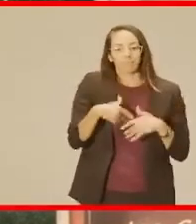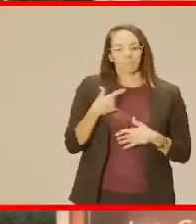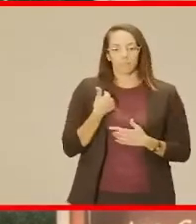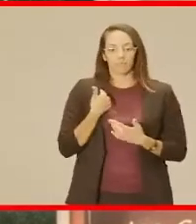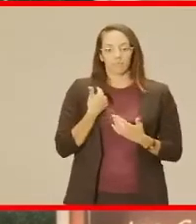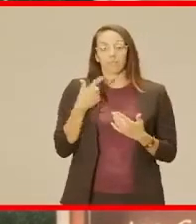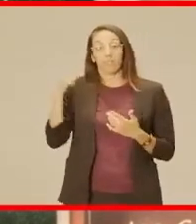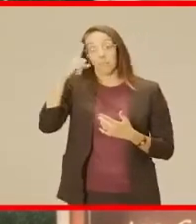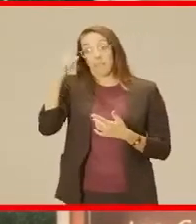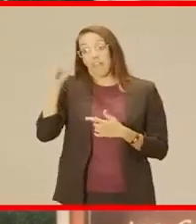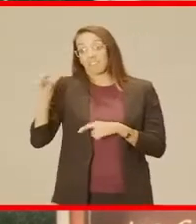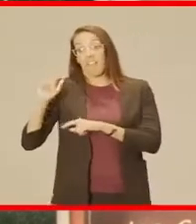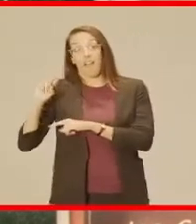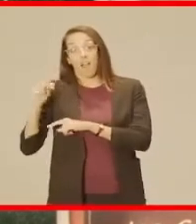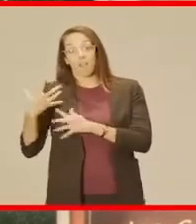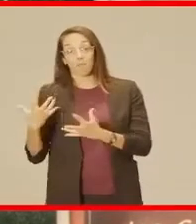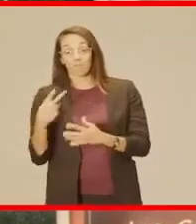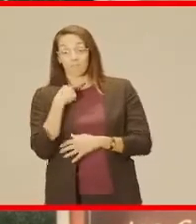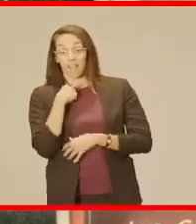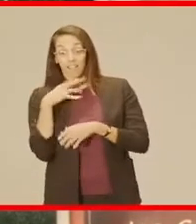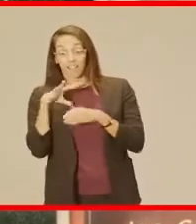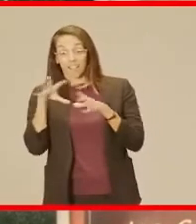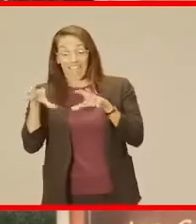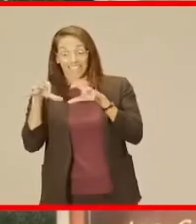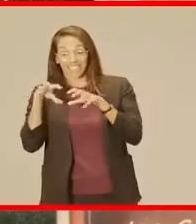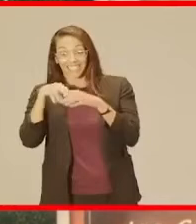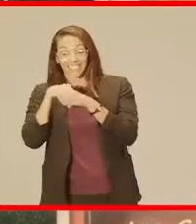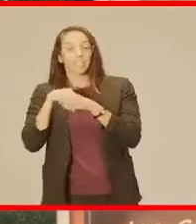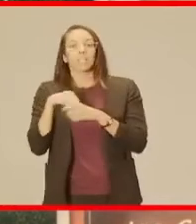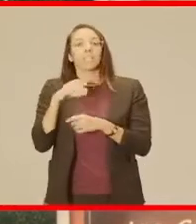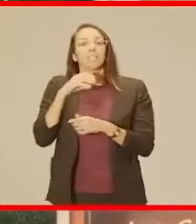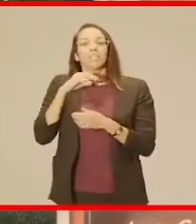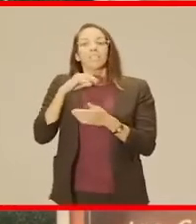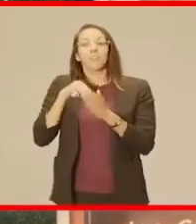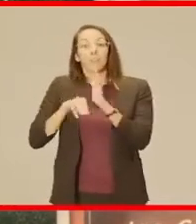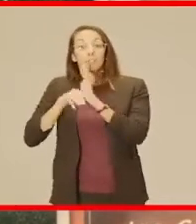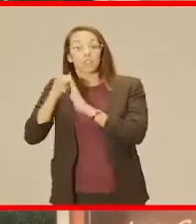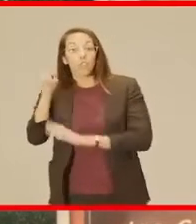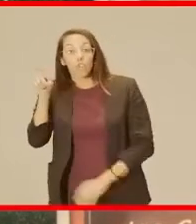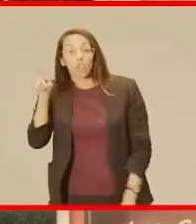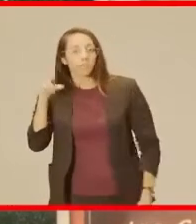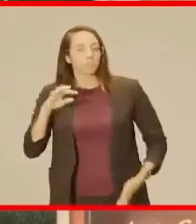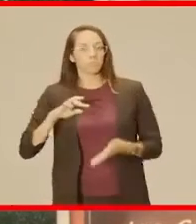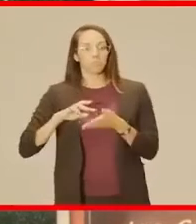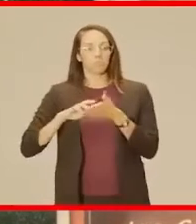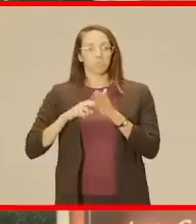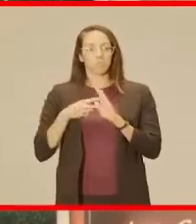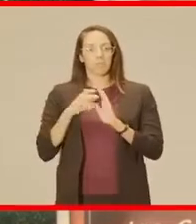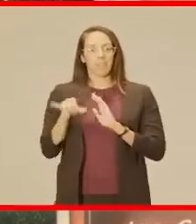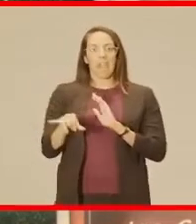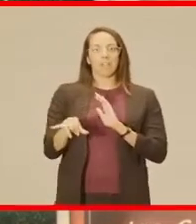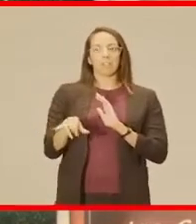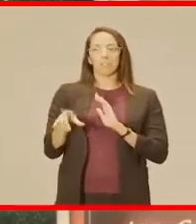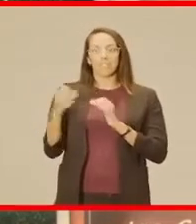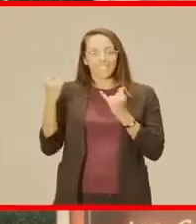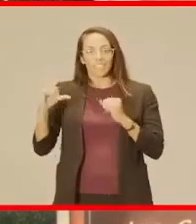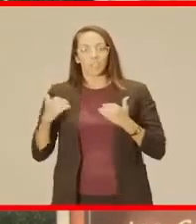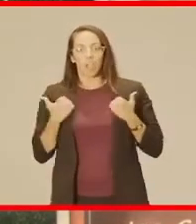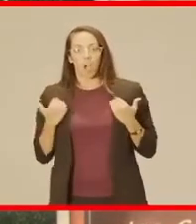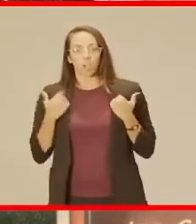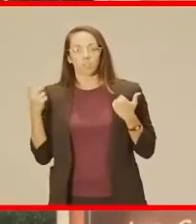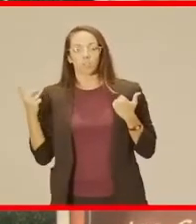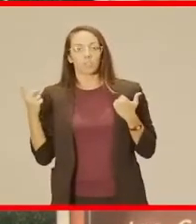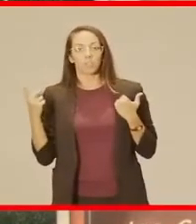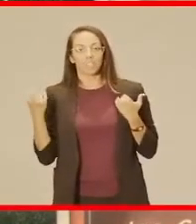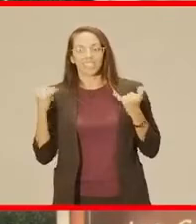mean that he has the skills of a mature old person. He's still a kid